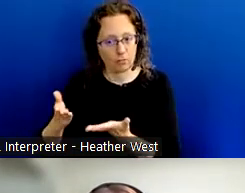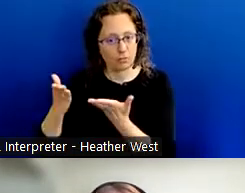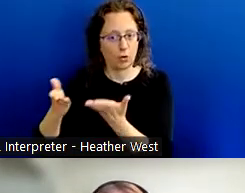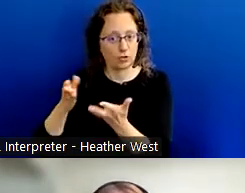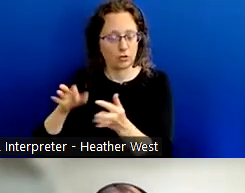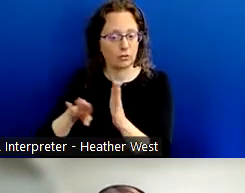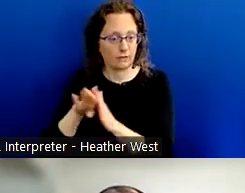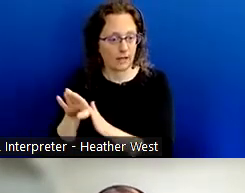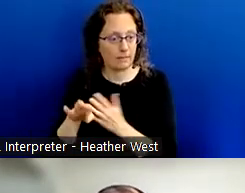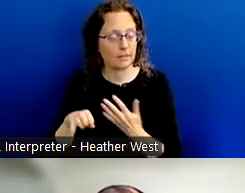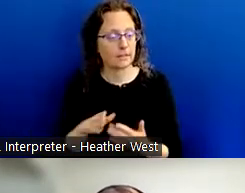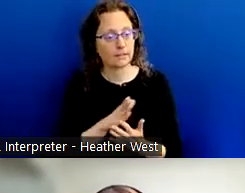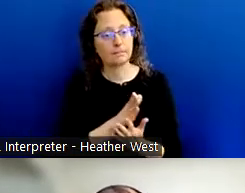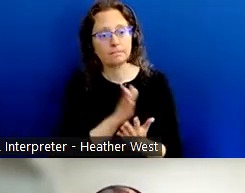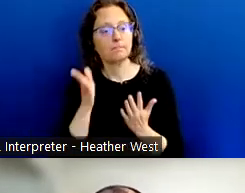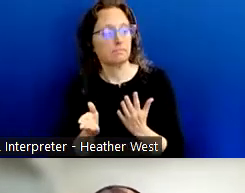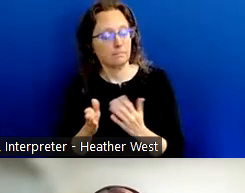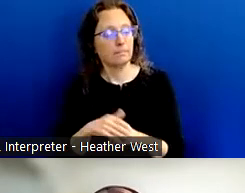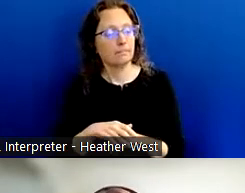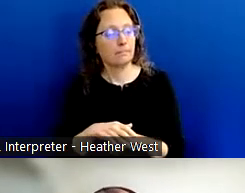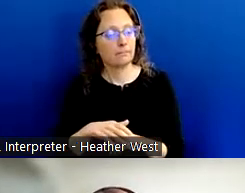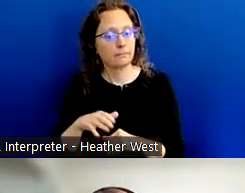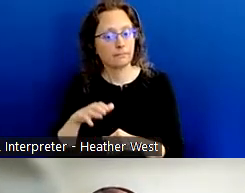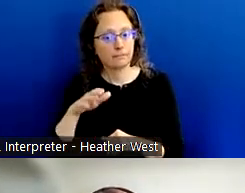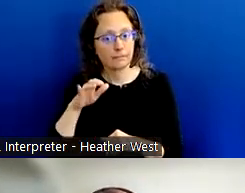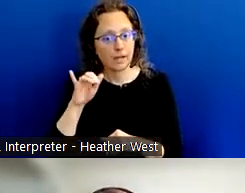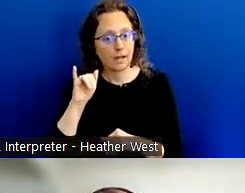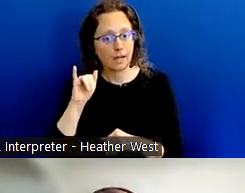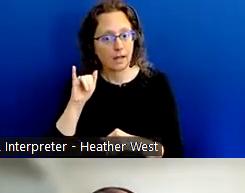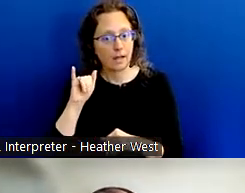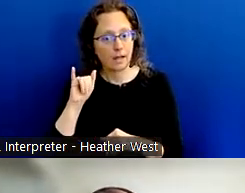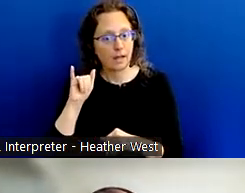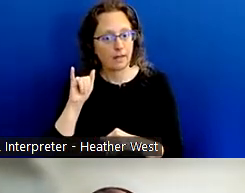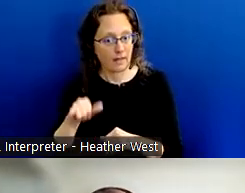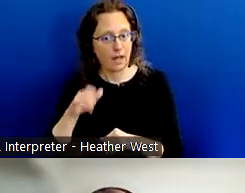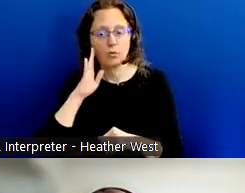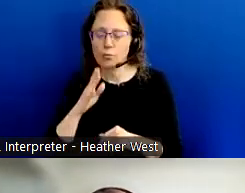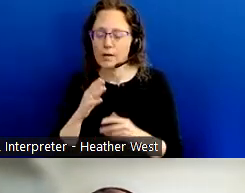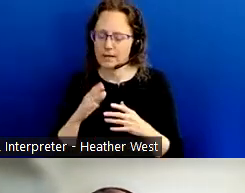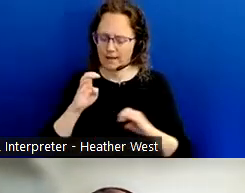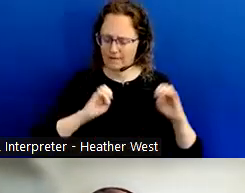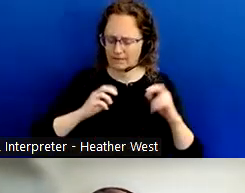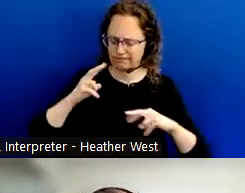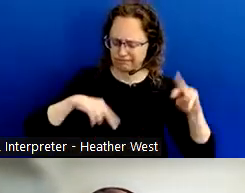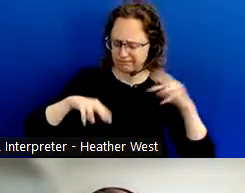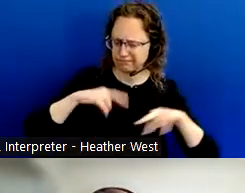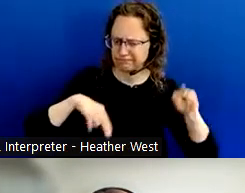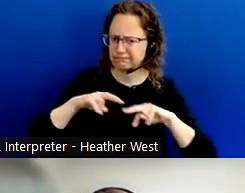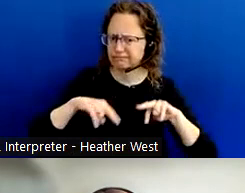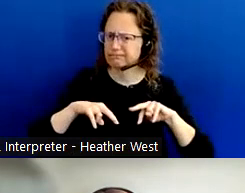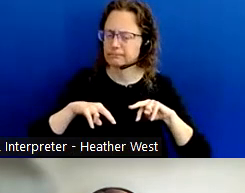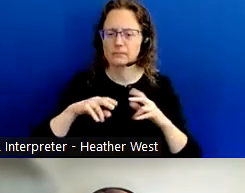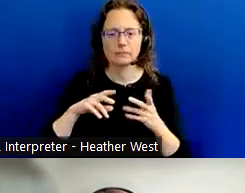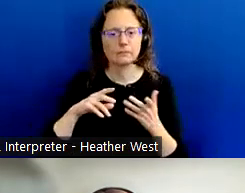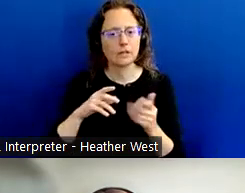on a set of predetermined criteria, co-developed with SCAG staff and our other regional partners.